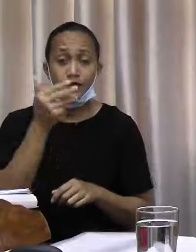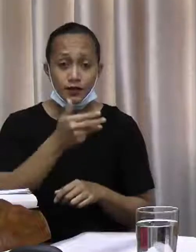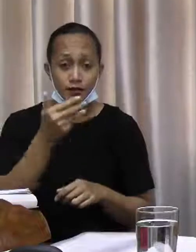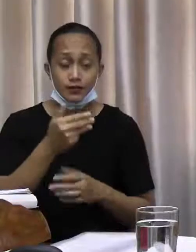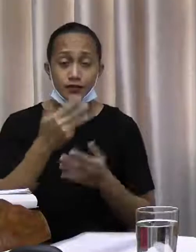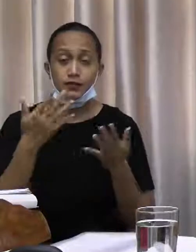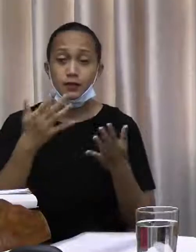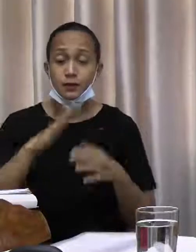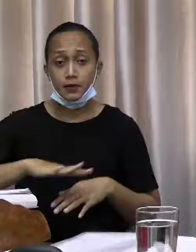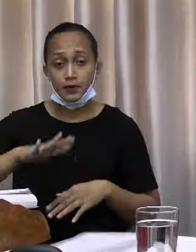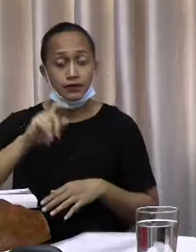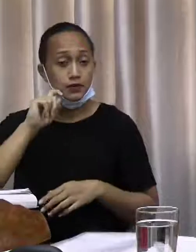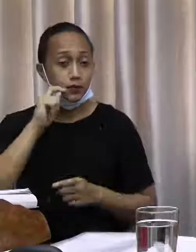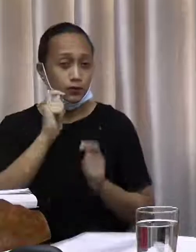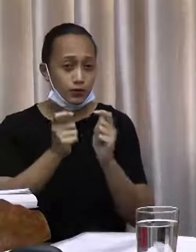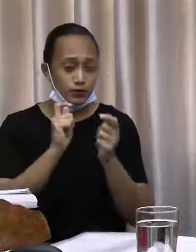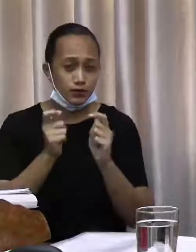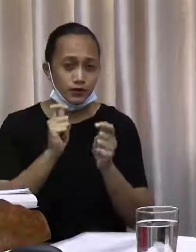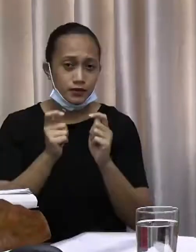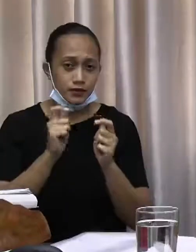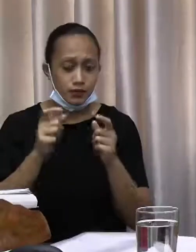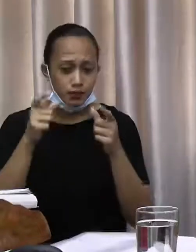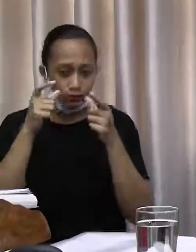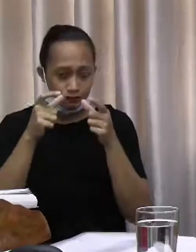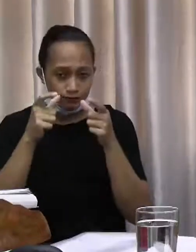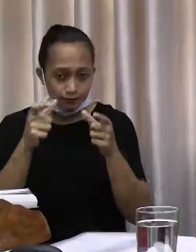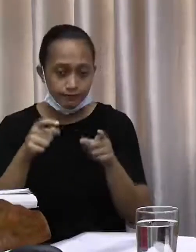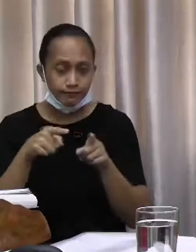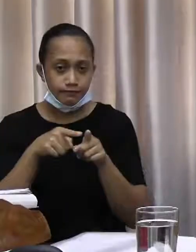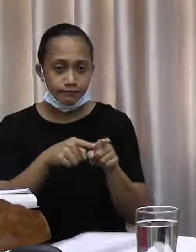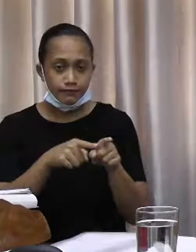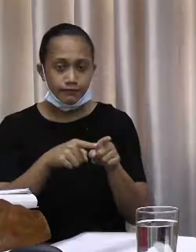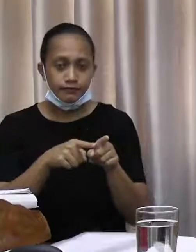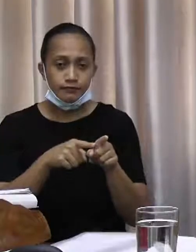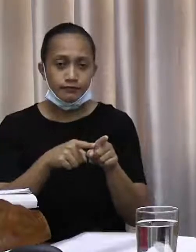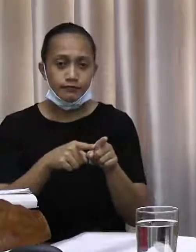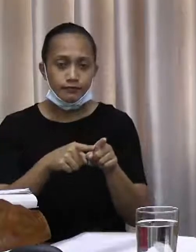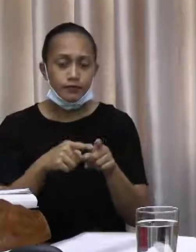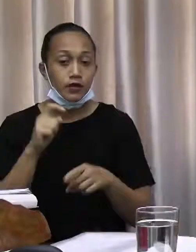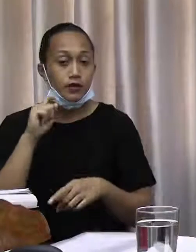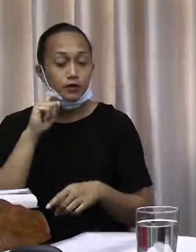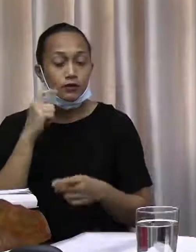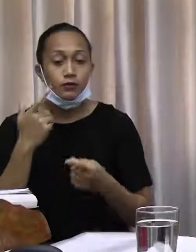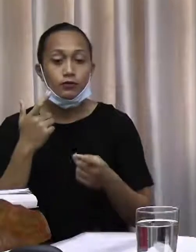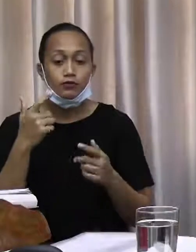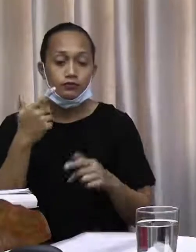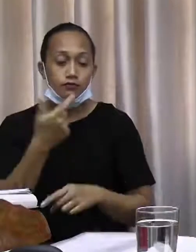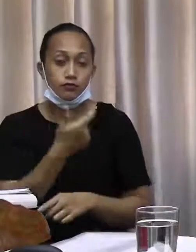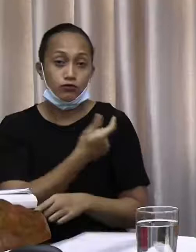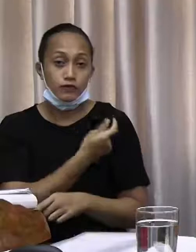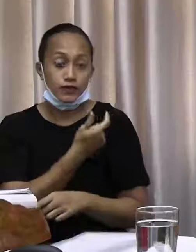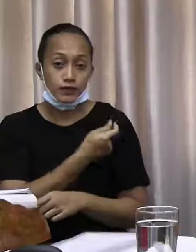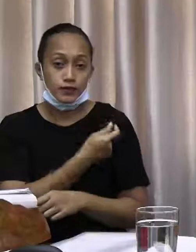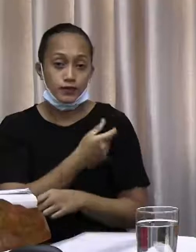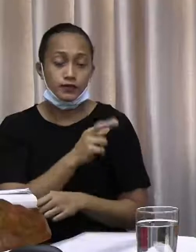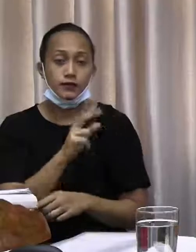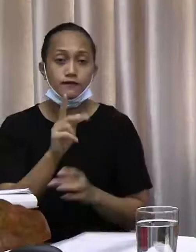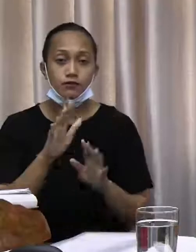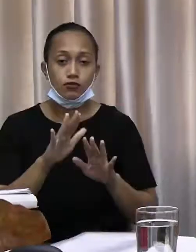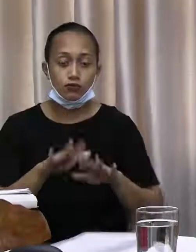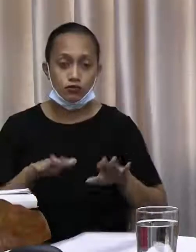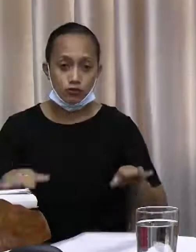sites, monitor current and emerging cases, and roll out vaccinations for